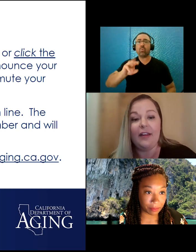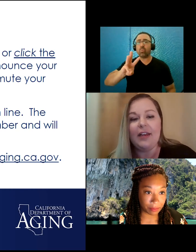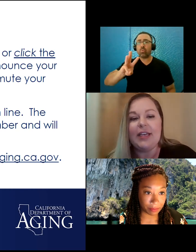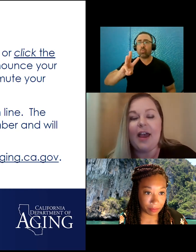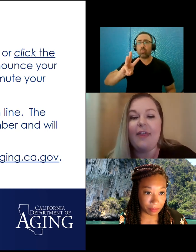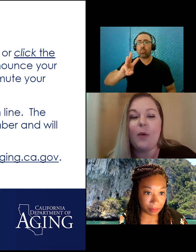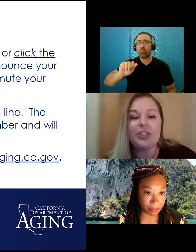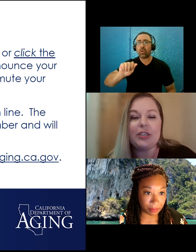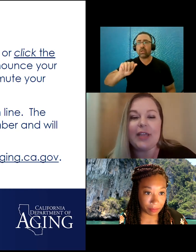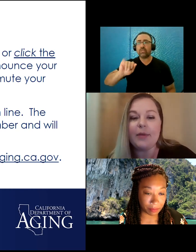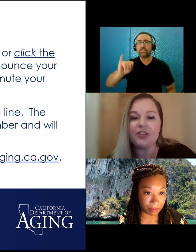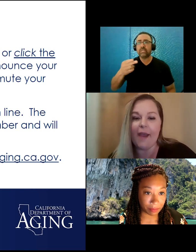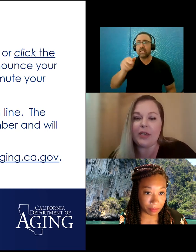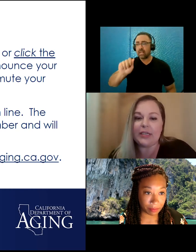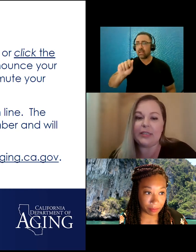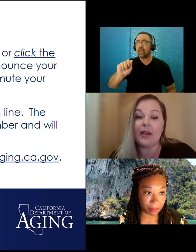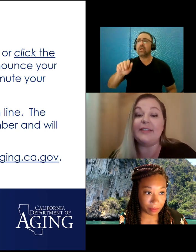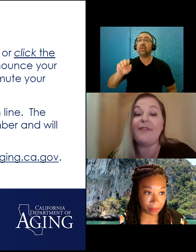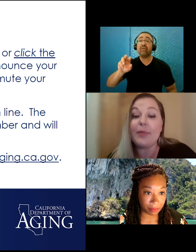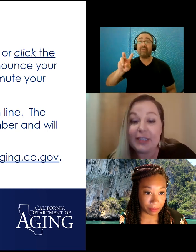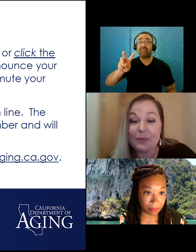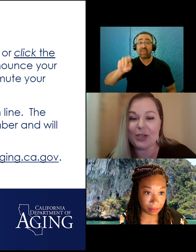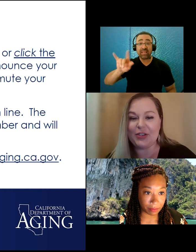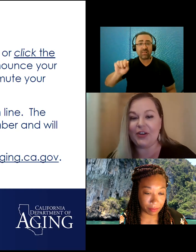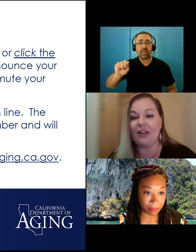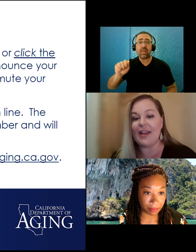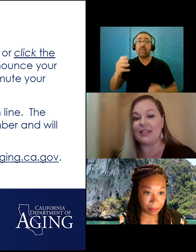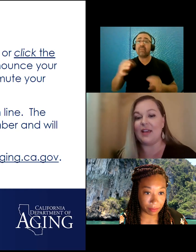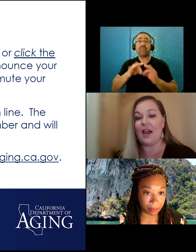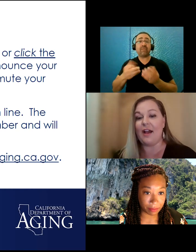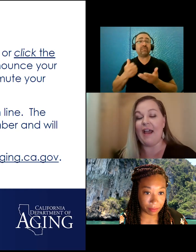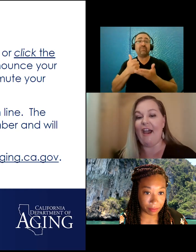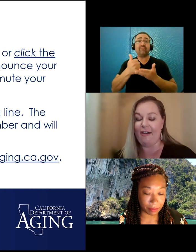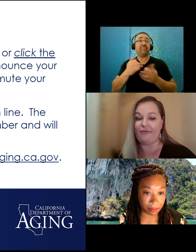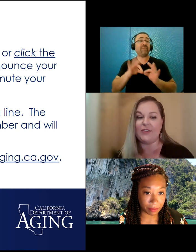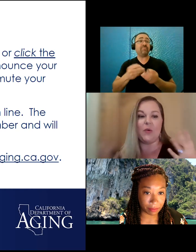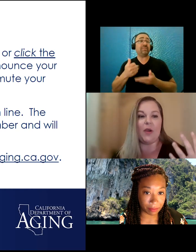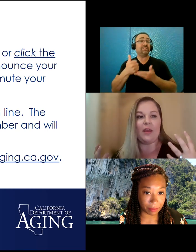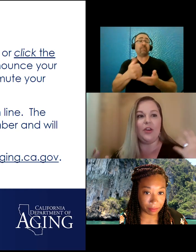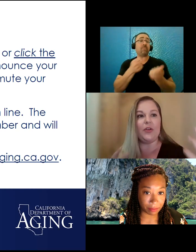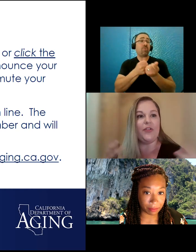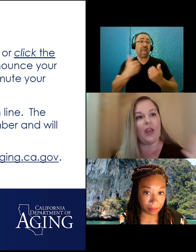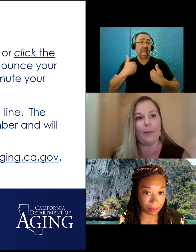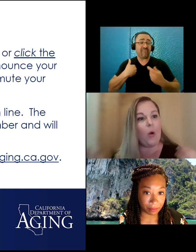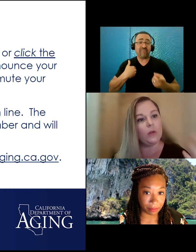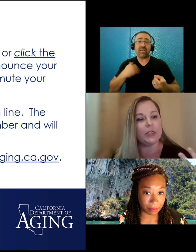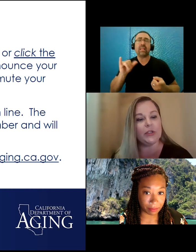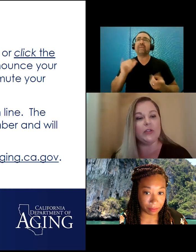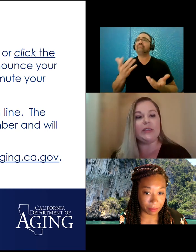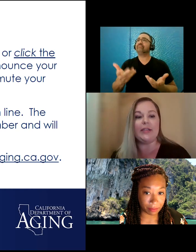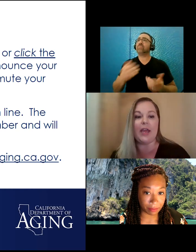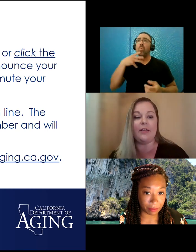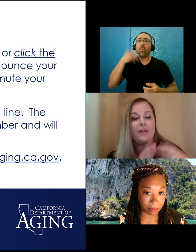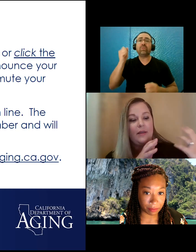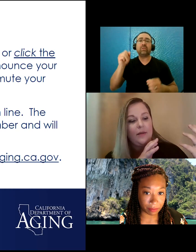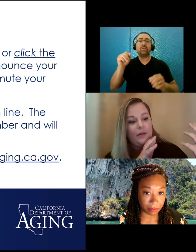Felia. The question is, how much family support do your clients have? So, you're talking about older